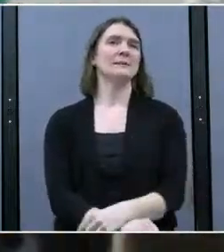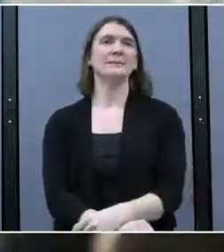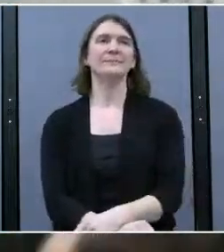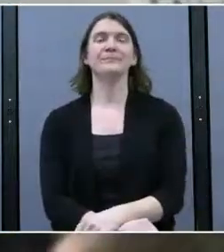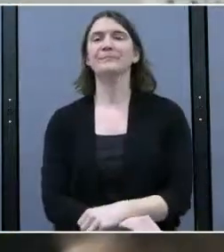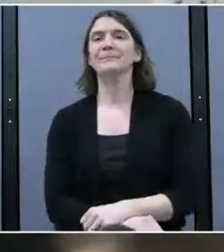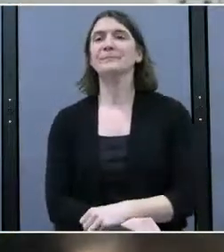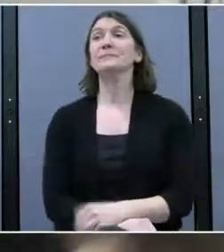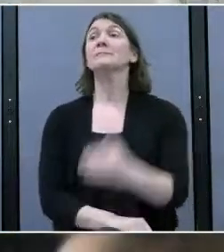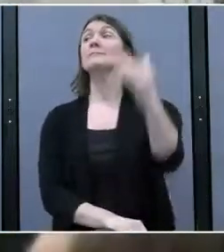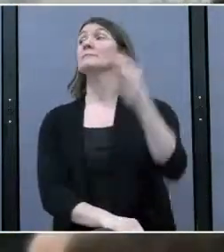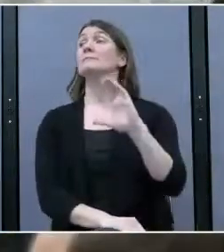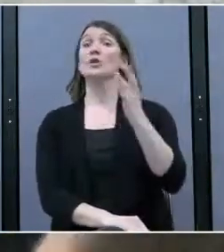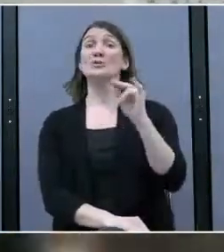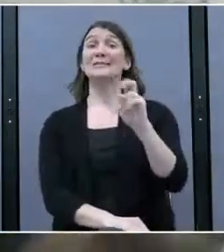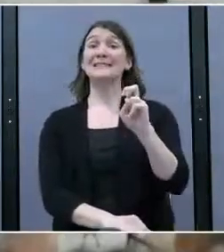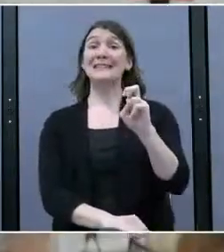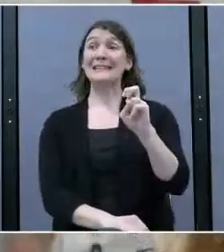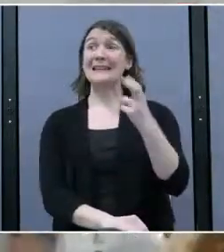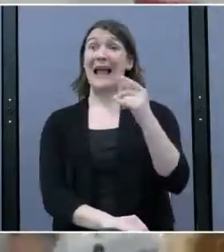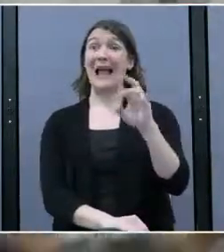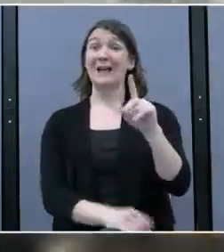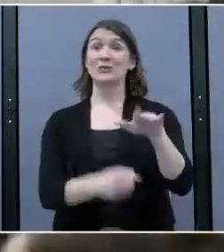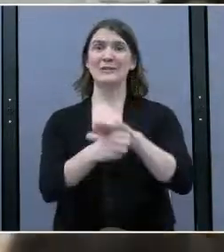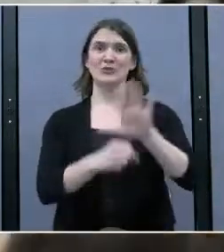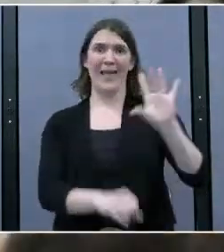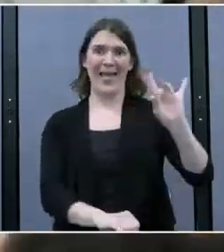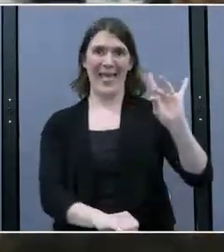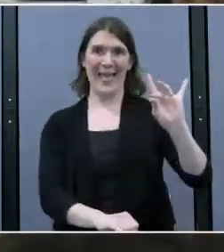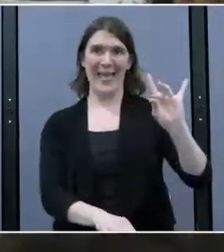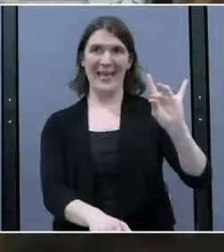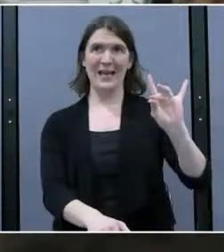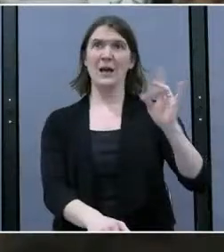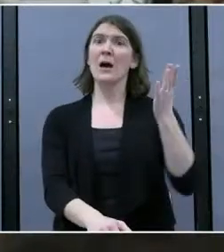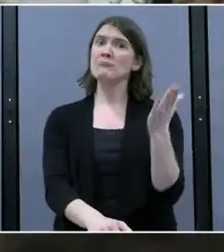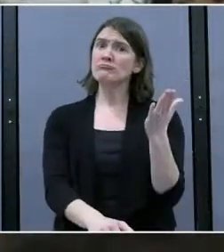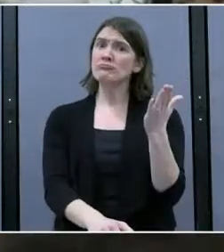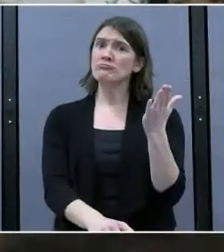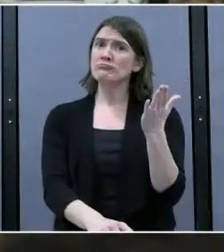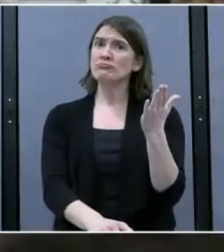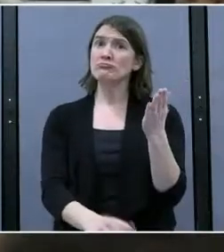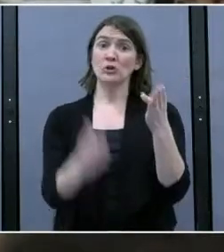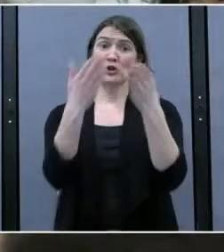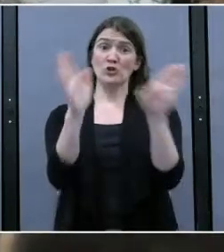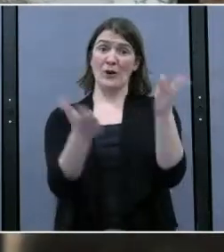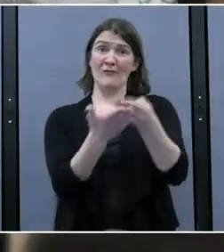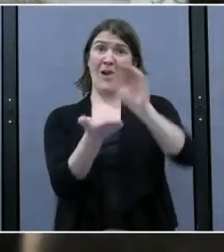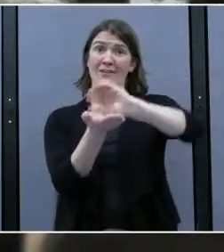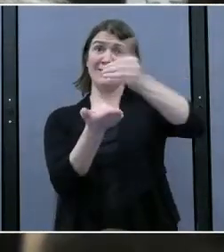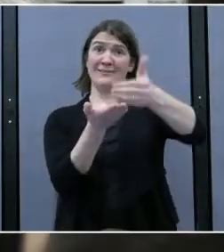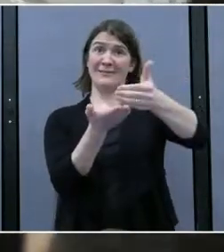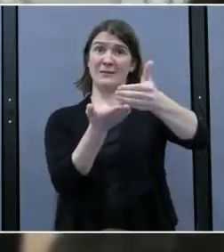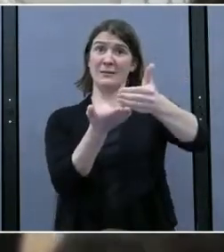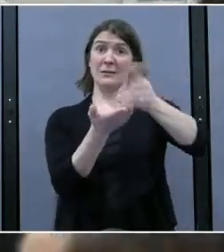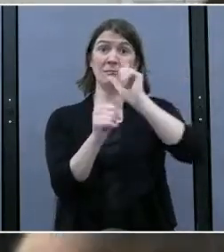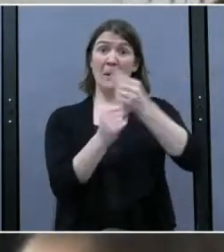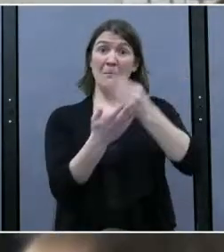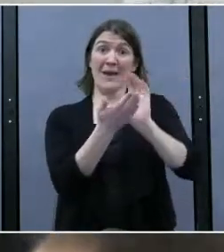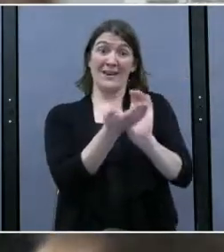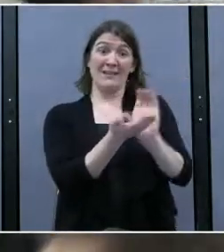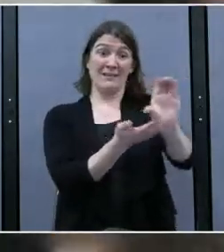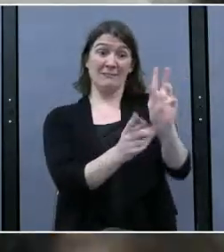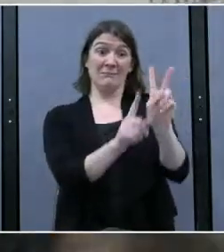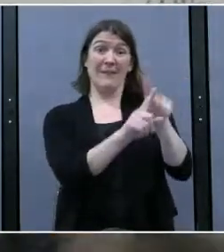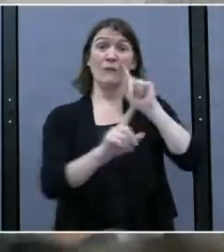Christine Hazard, District 8. I'm just wondering, is there, in the general fund, do we allocate money for